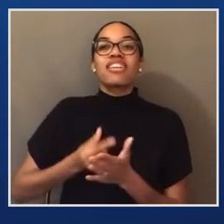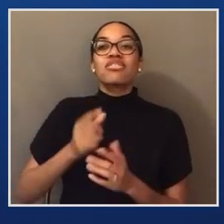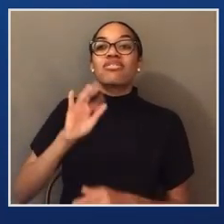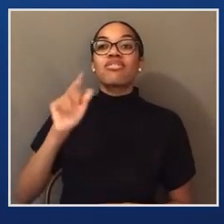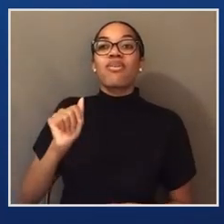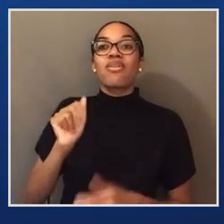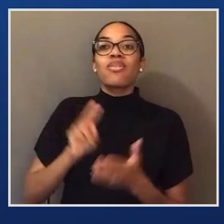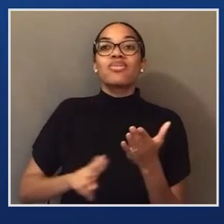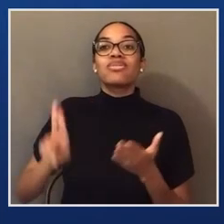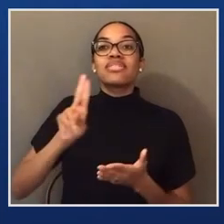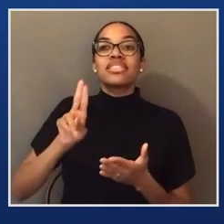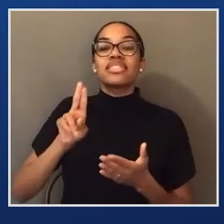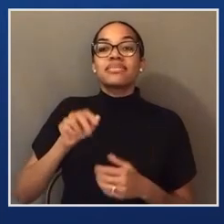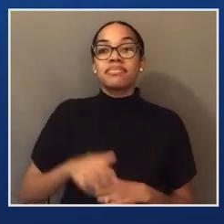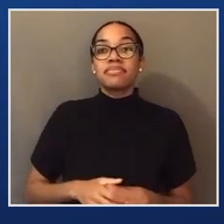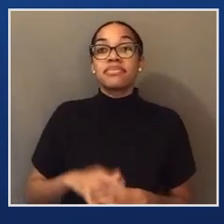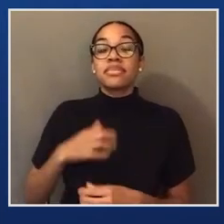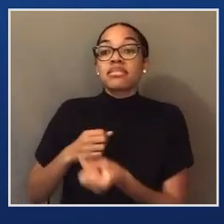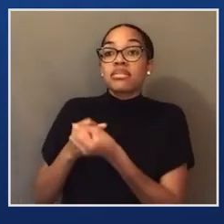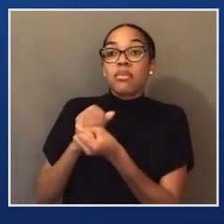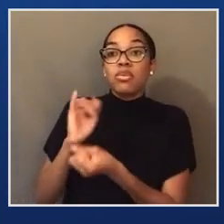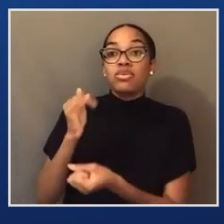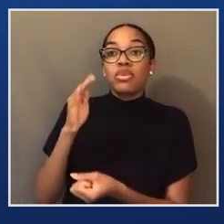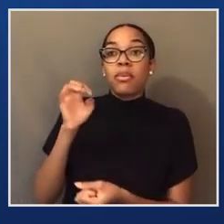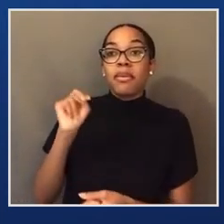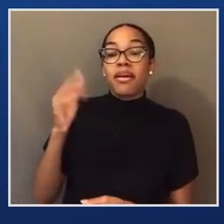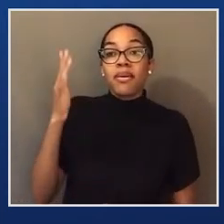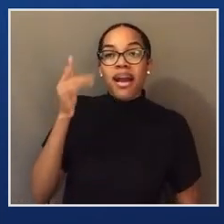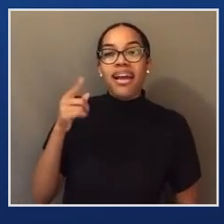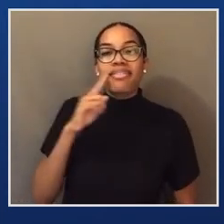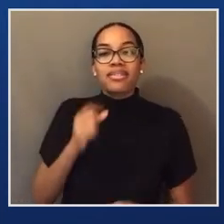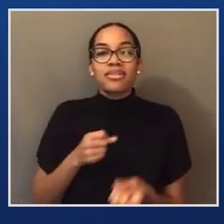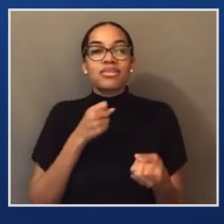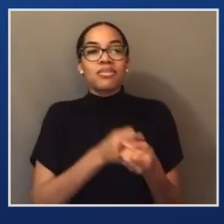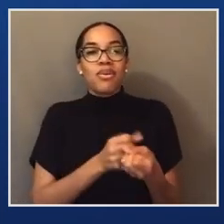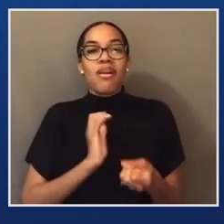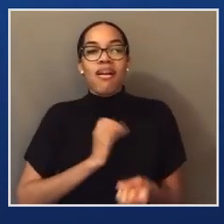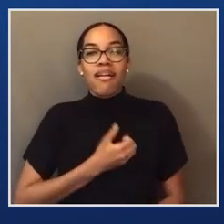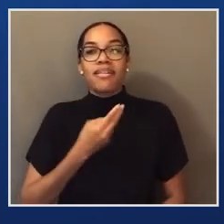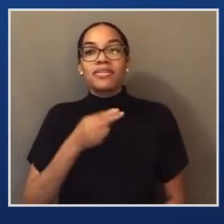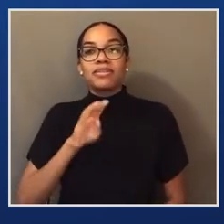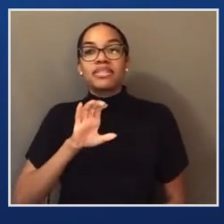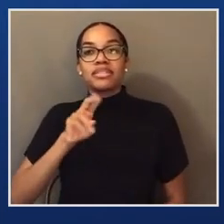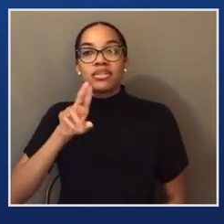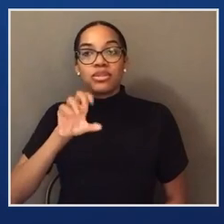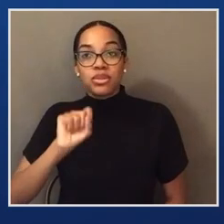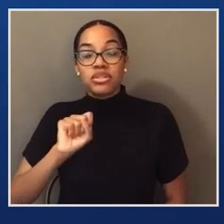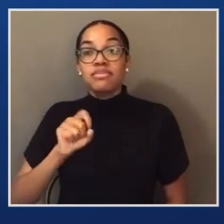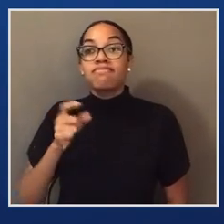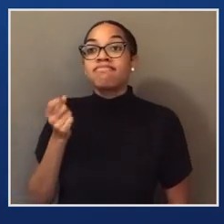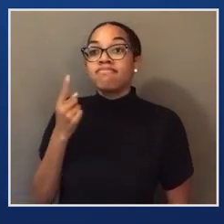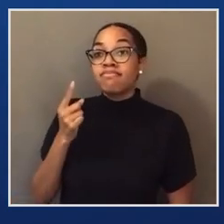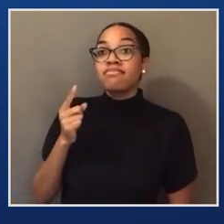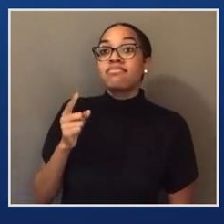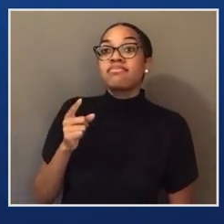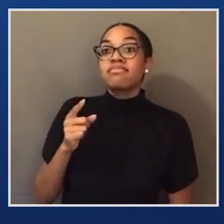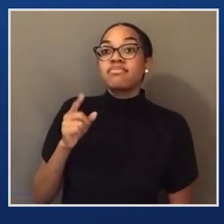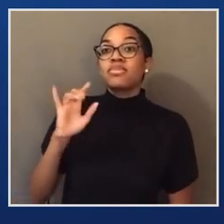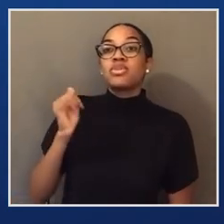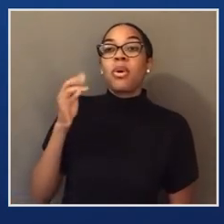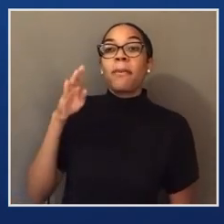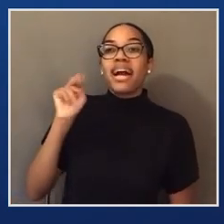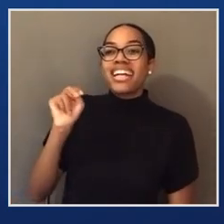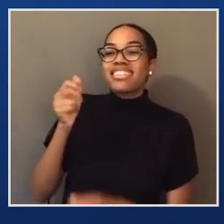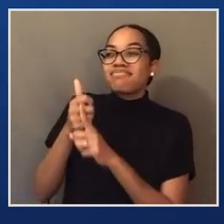because they believe in the power of our HBCUs. If you ever hear the Vice President talk about Delaware, he always mentions Delaware State.